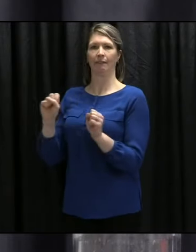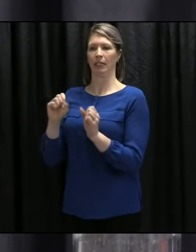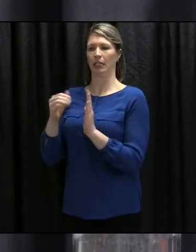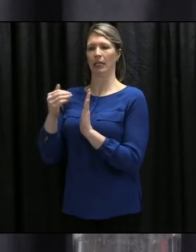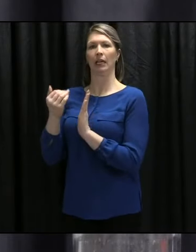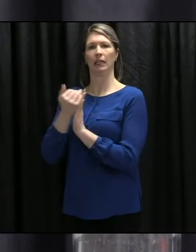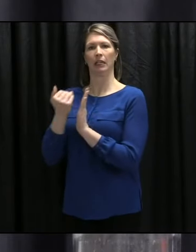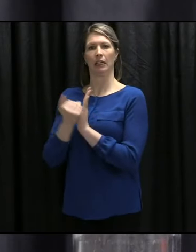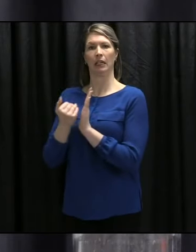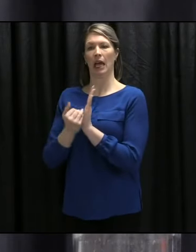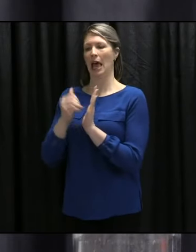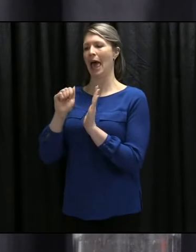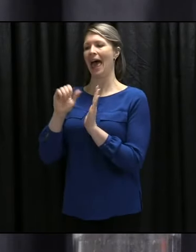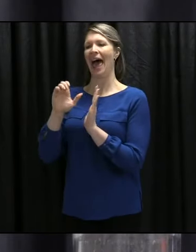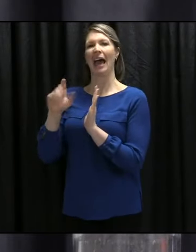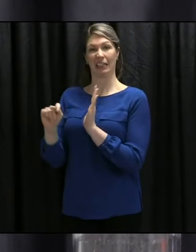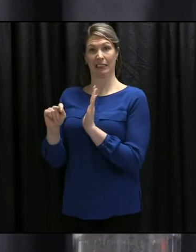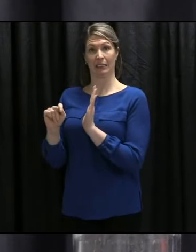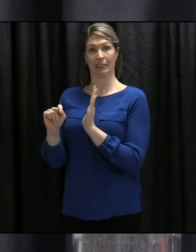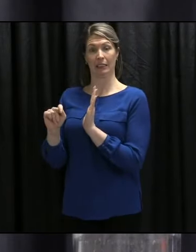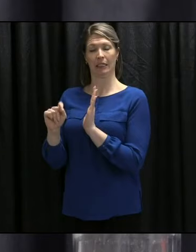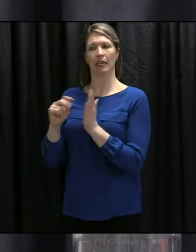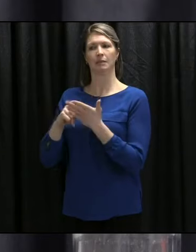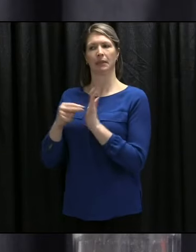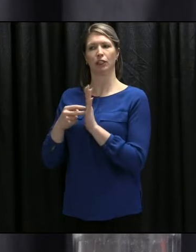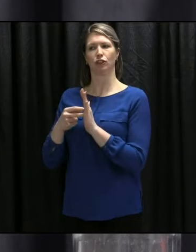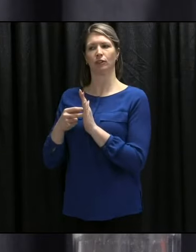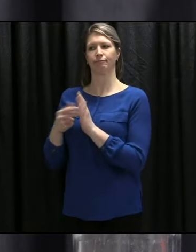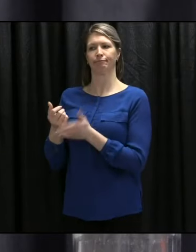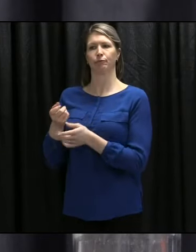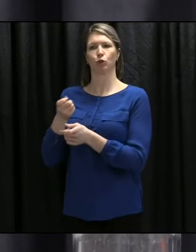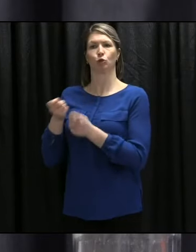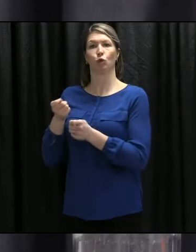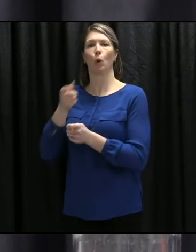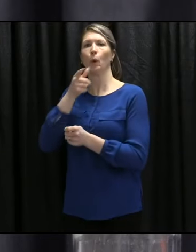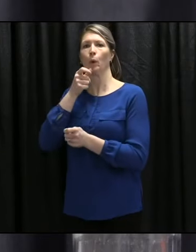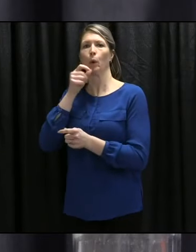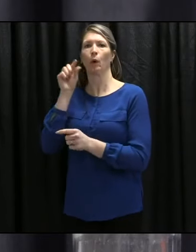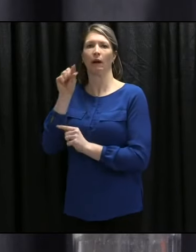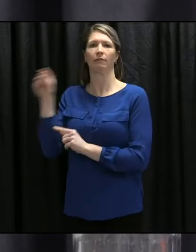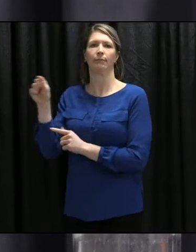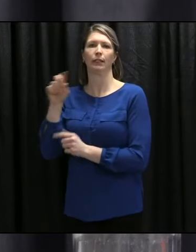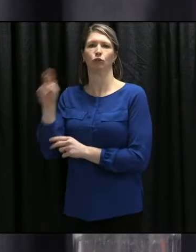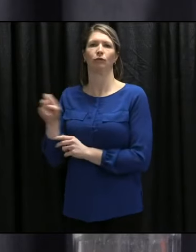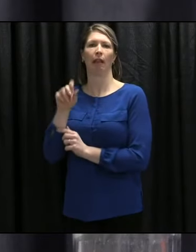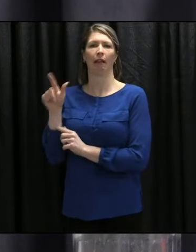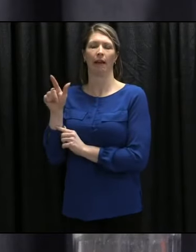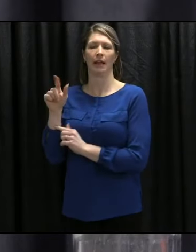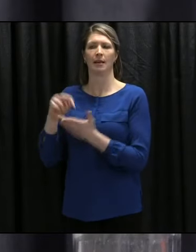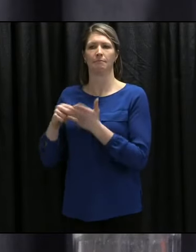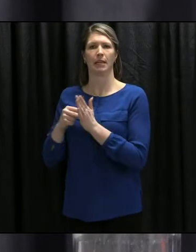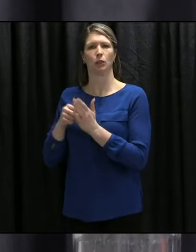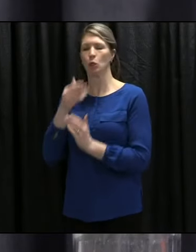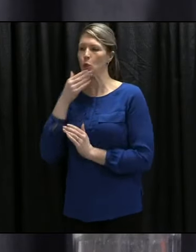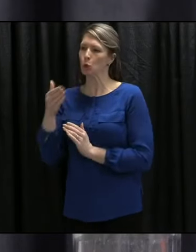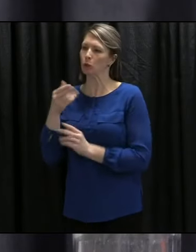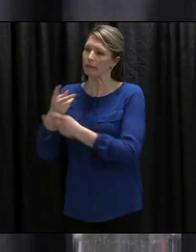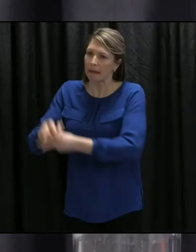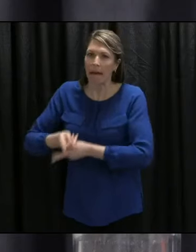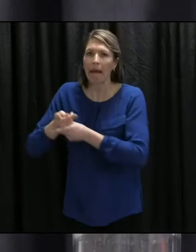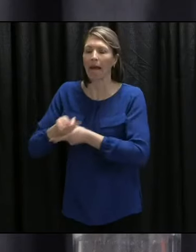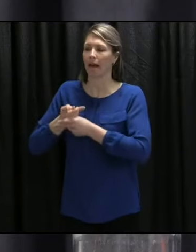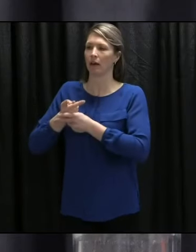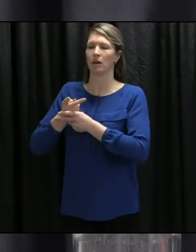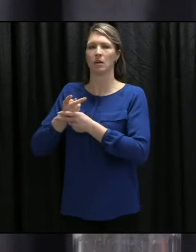generated a significant level of comfort, I think, in staff in terms of quality of care and quality assurance, quality